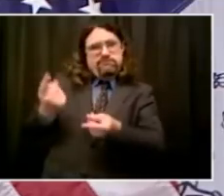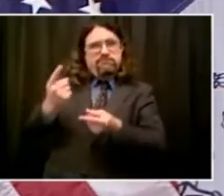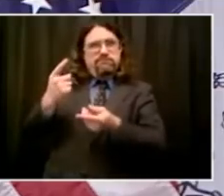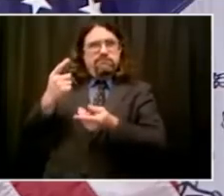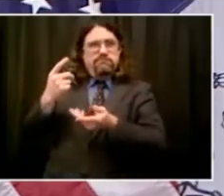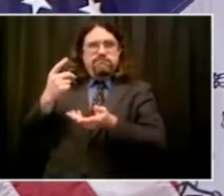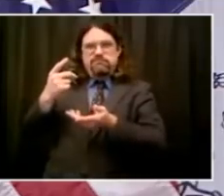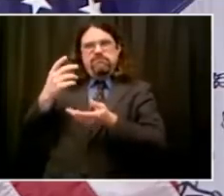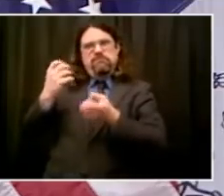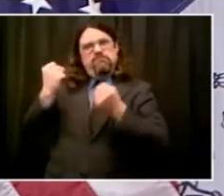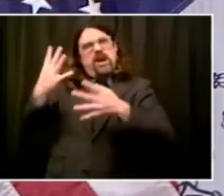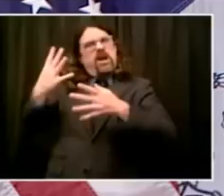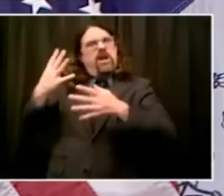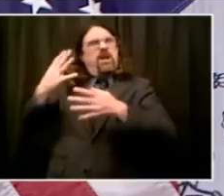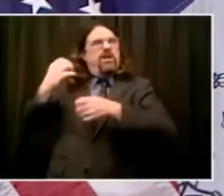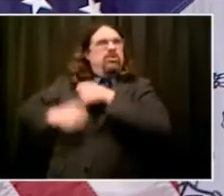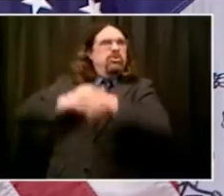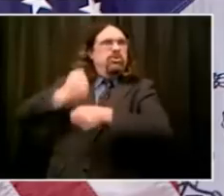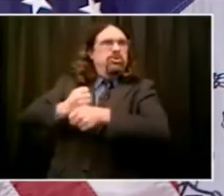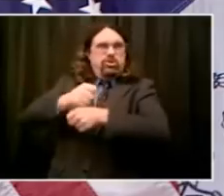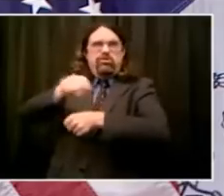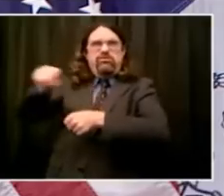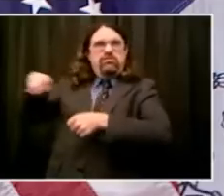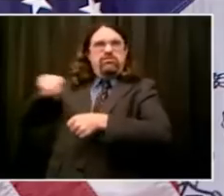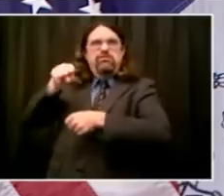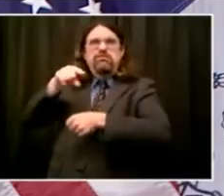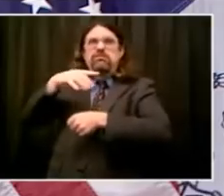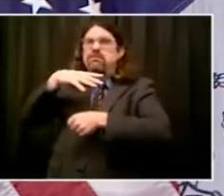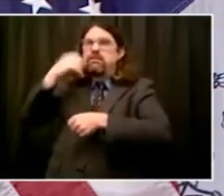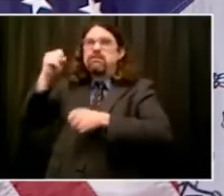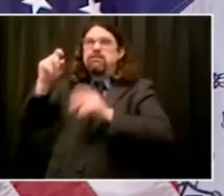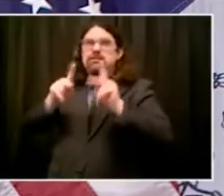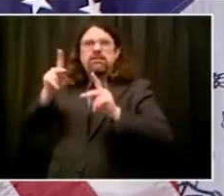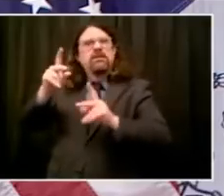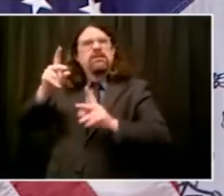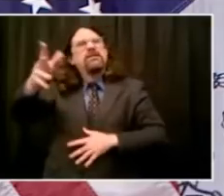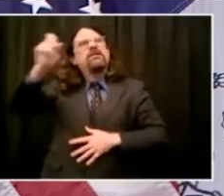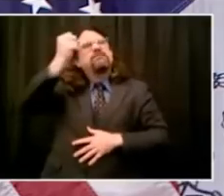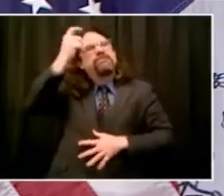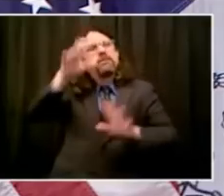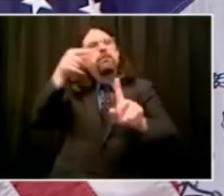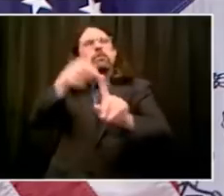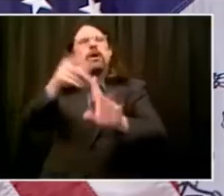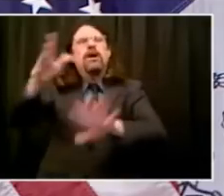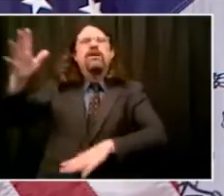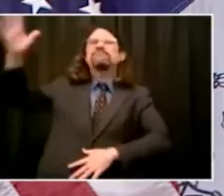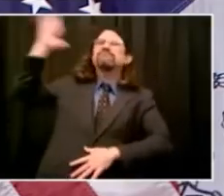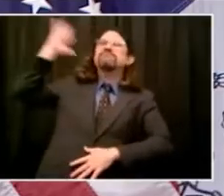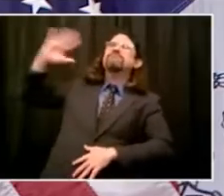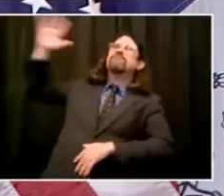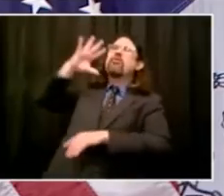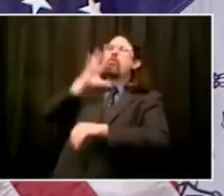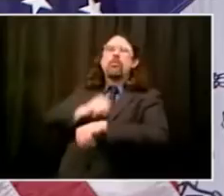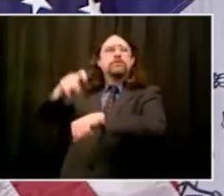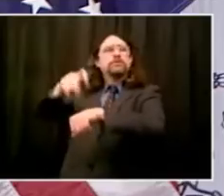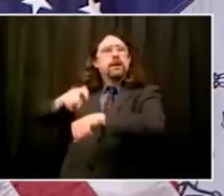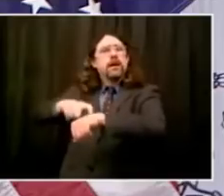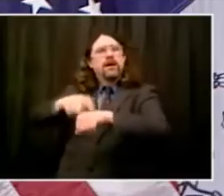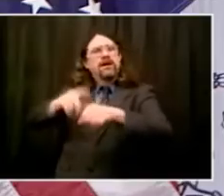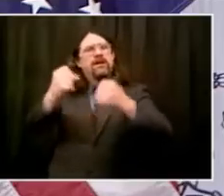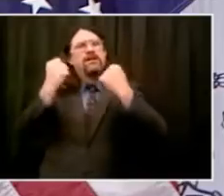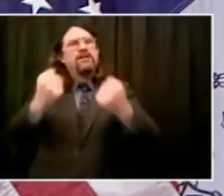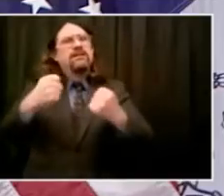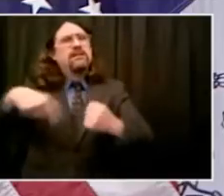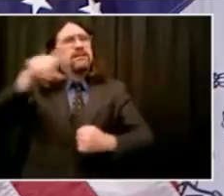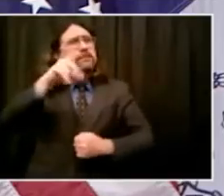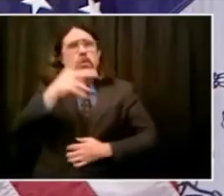one place, and there weren't these kind of facilities. And the tendency to have more and more people